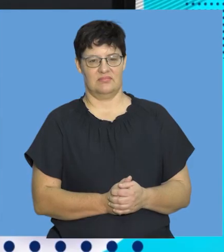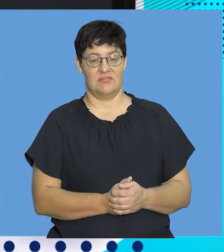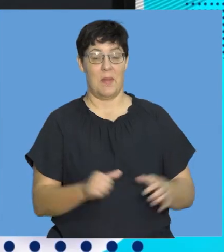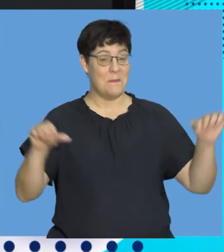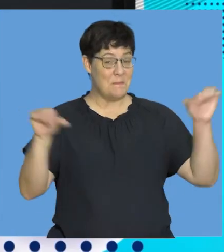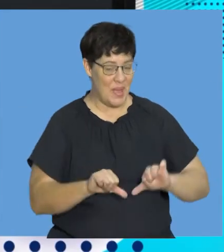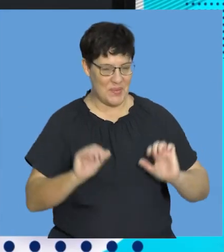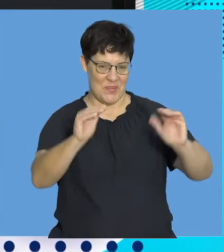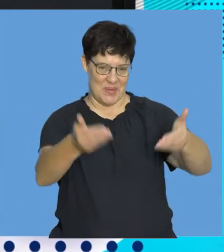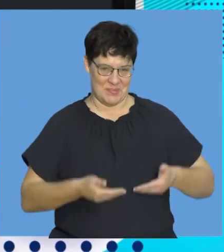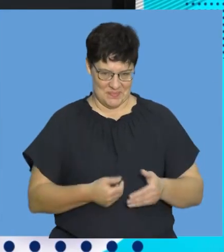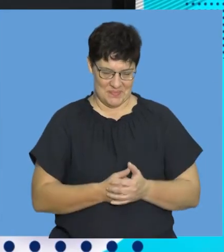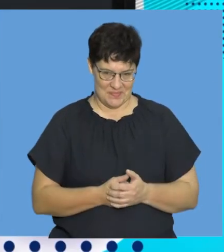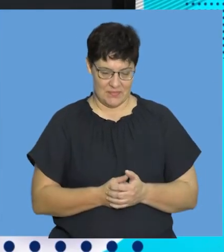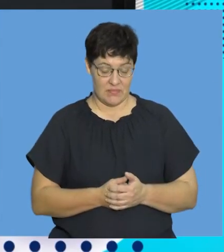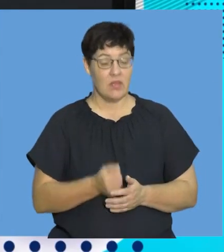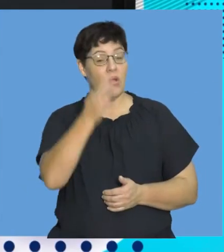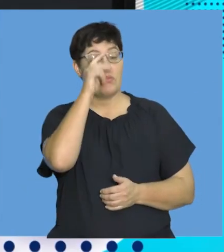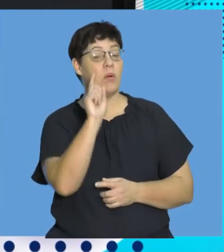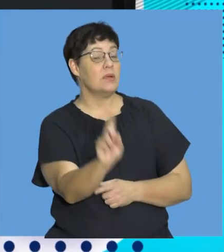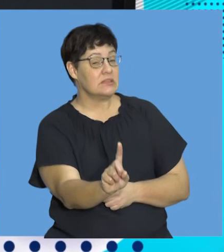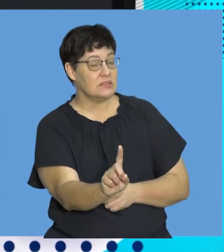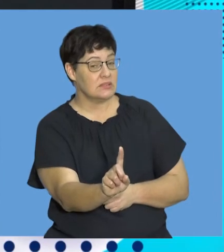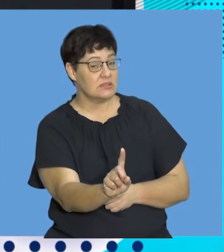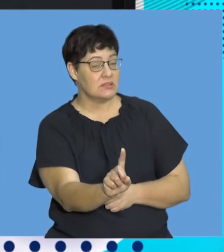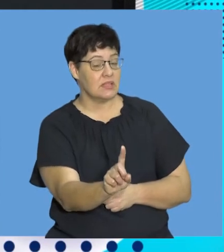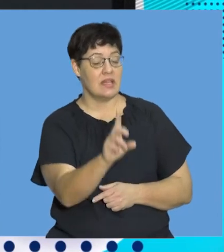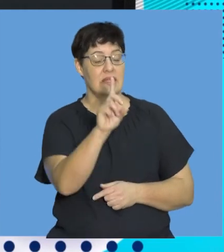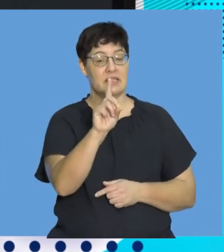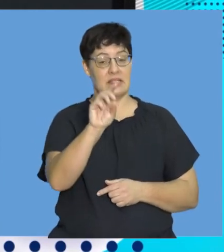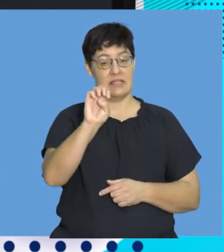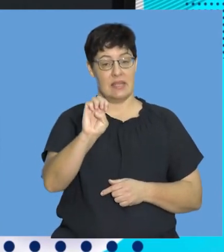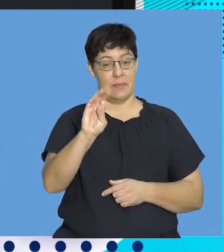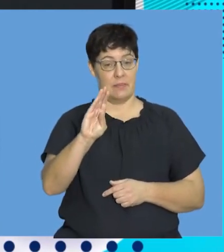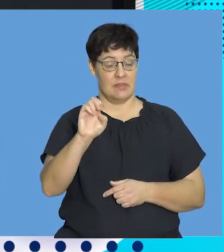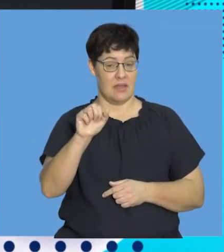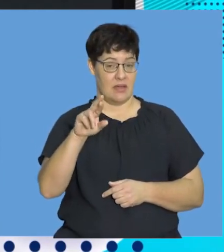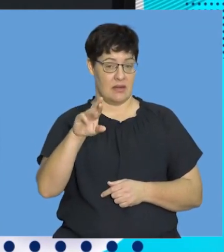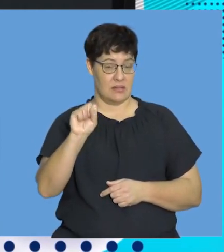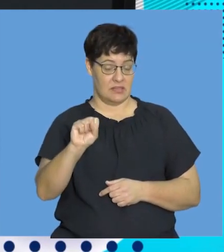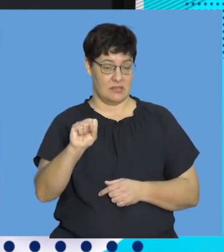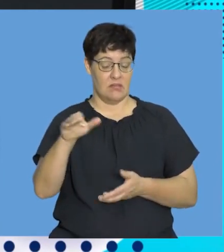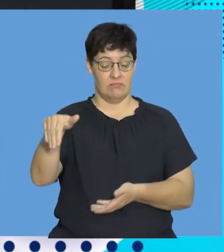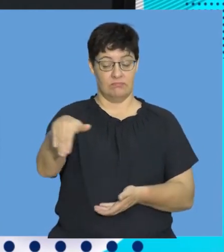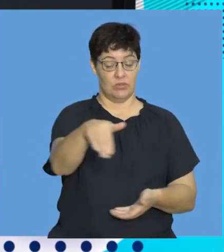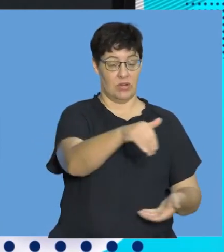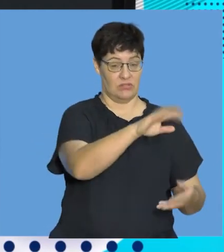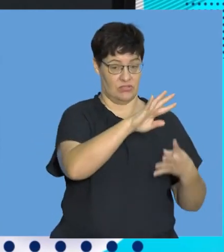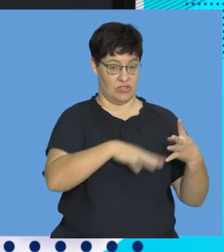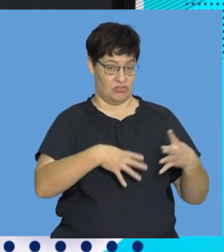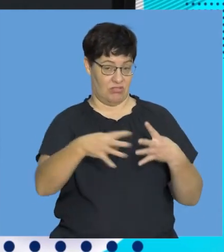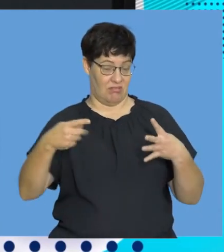Welcome back, guys. Remember, we said debtors collection schedule. Again, let's